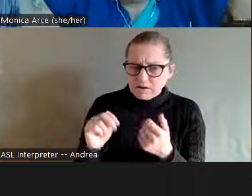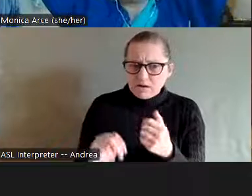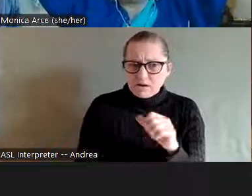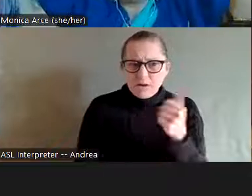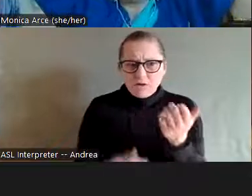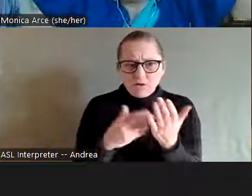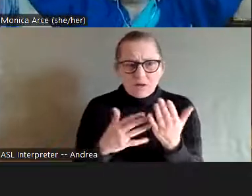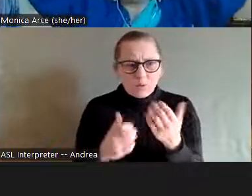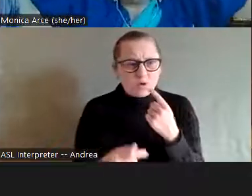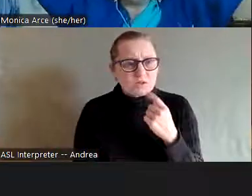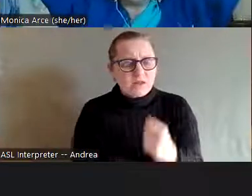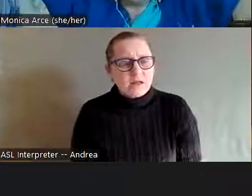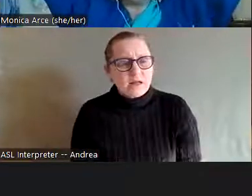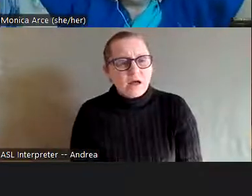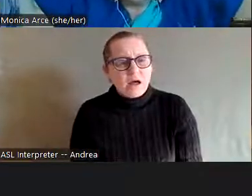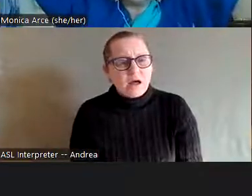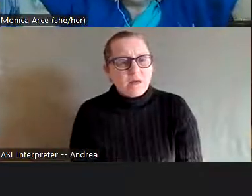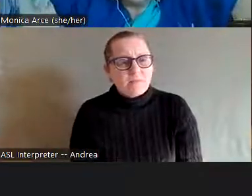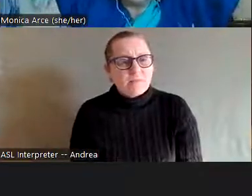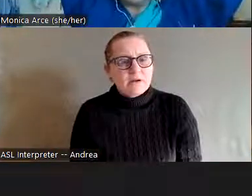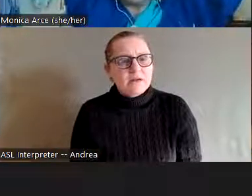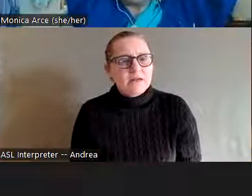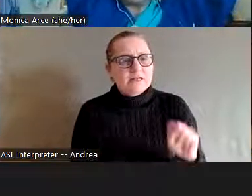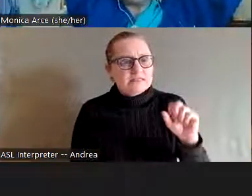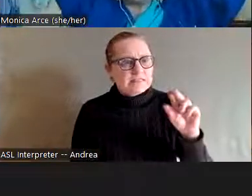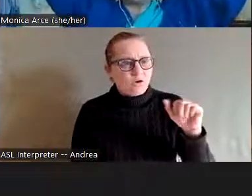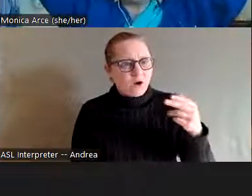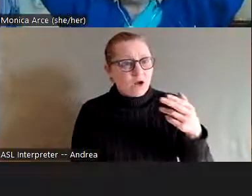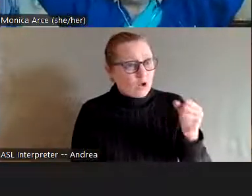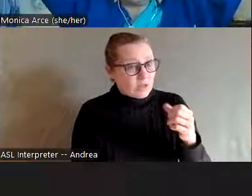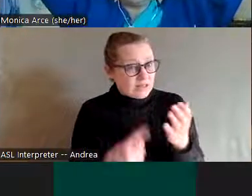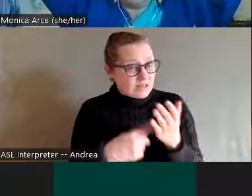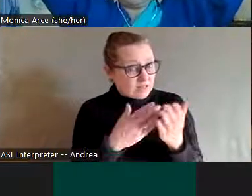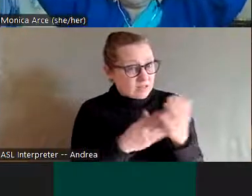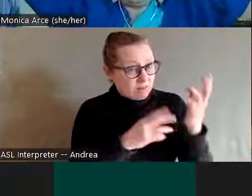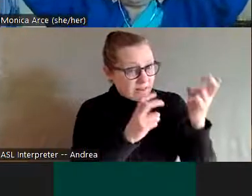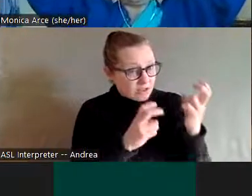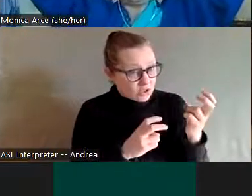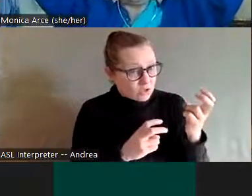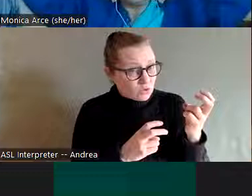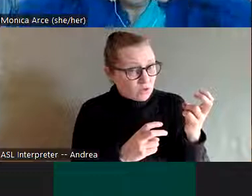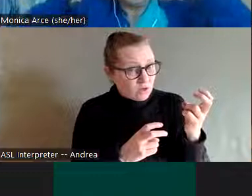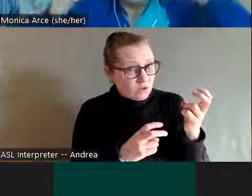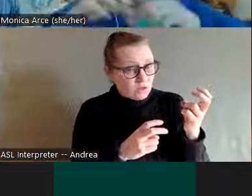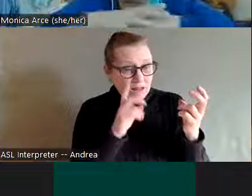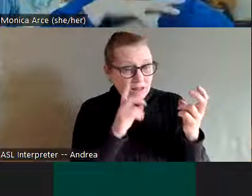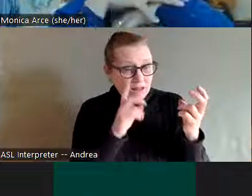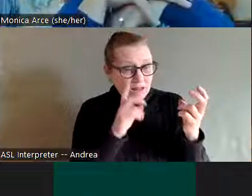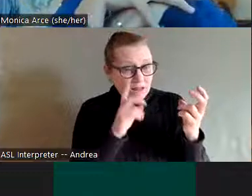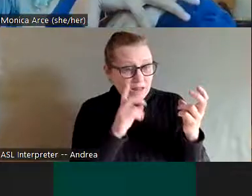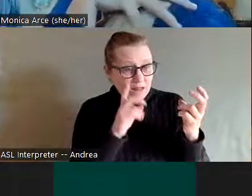just say is, you know, you can discuss some of the issues that are, I mean, that are prevalent out there with